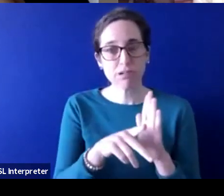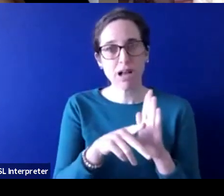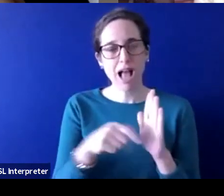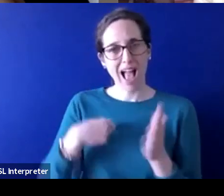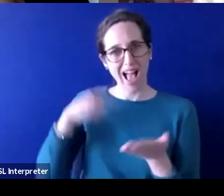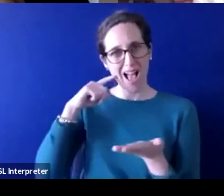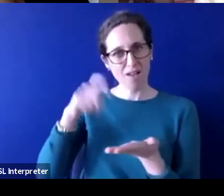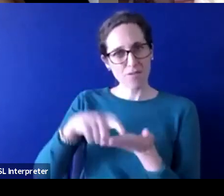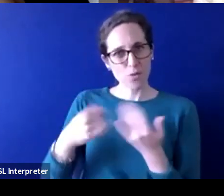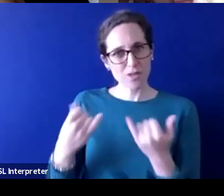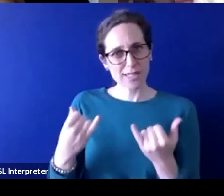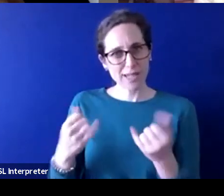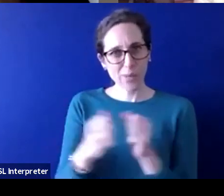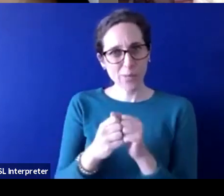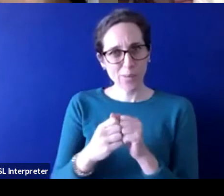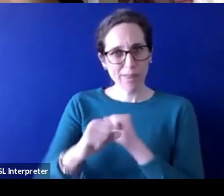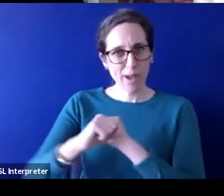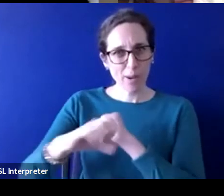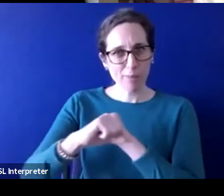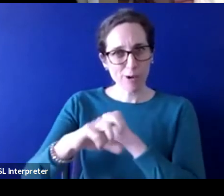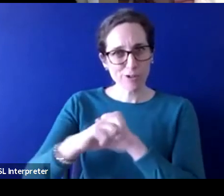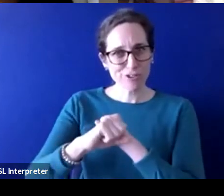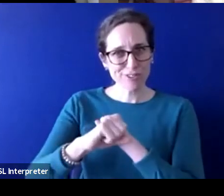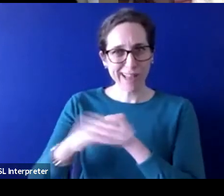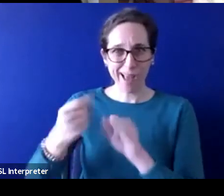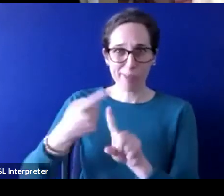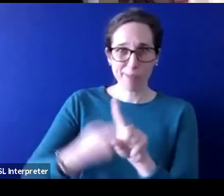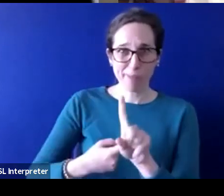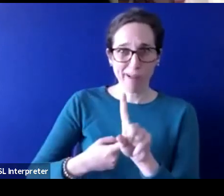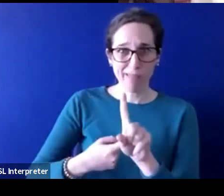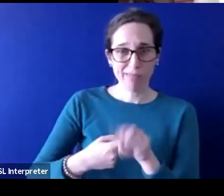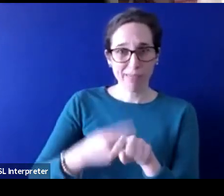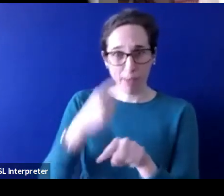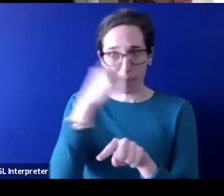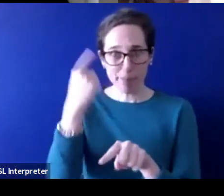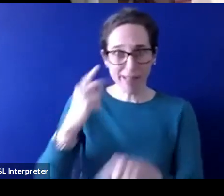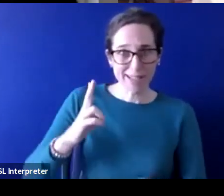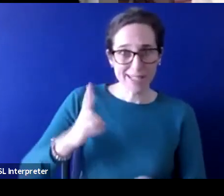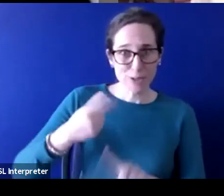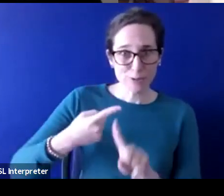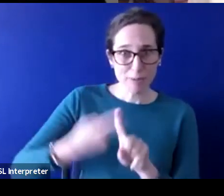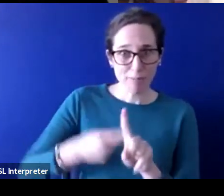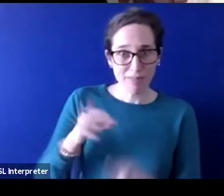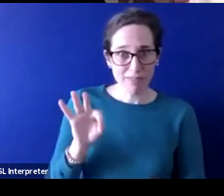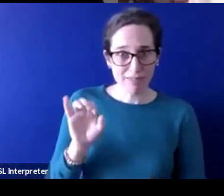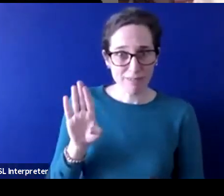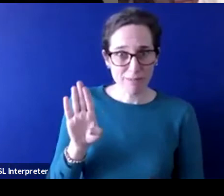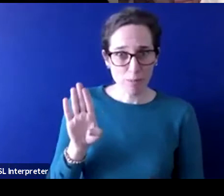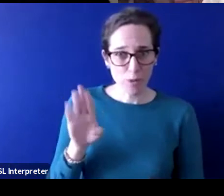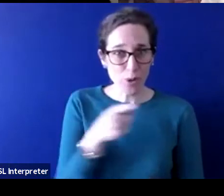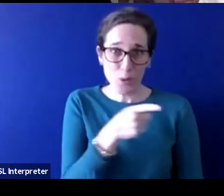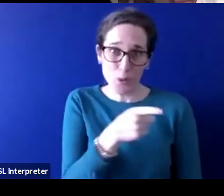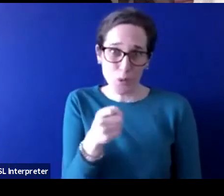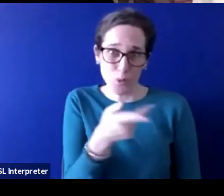commercials, all of a sudden, I'm sure you've noticed, right? You guys study this, right? Yeah.